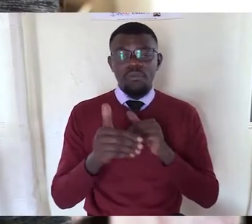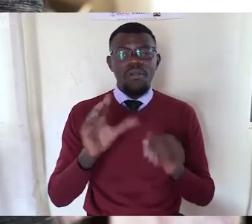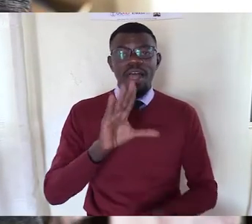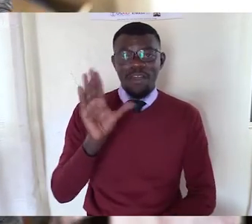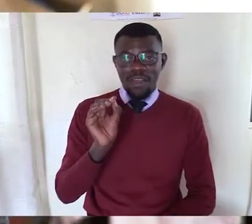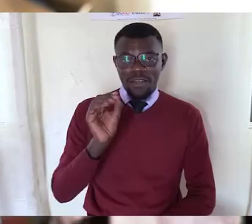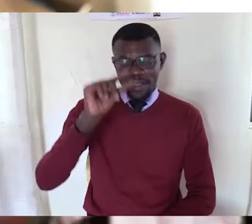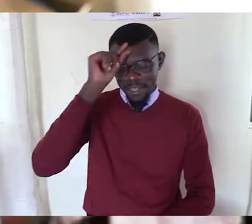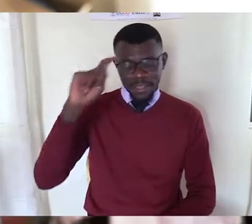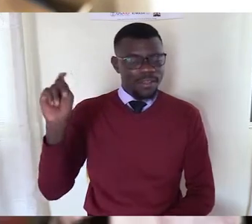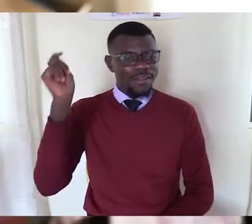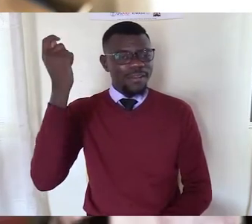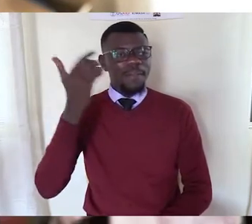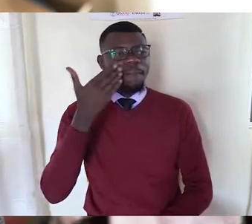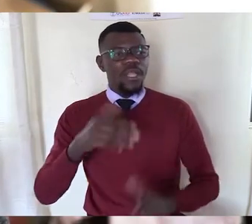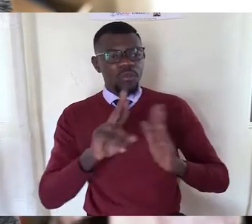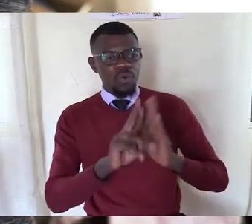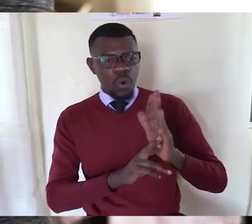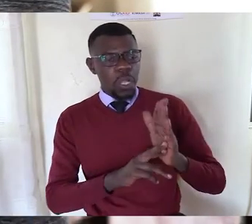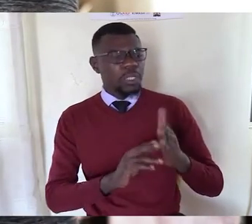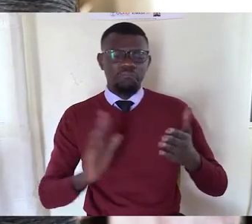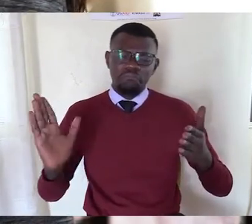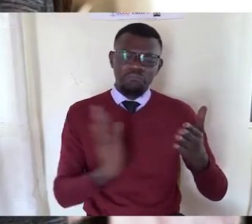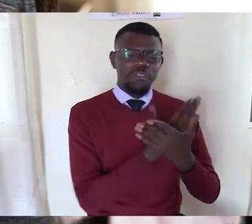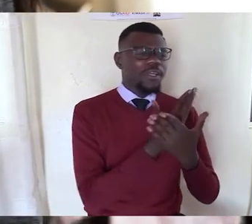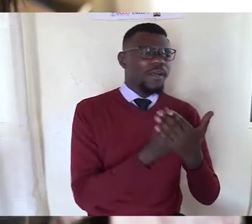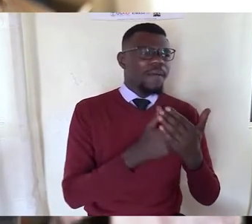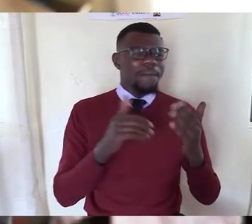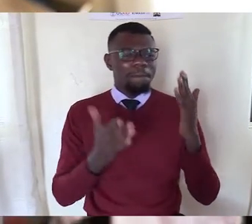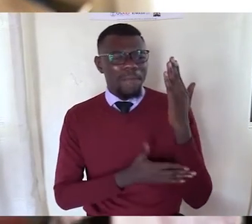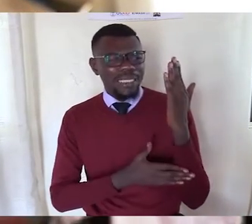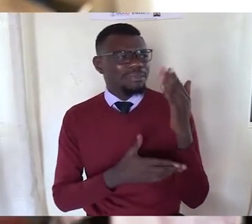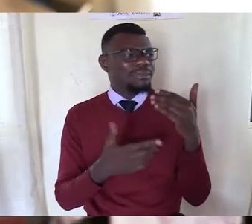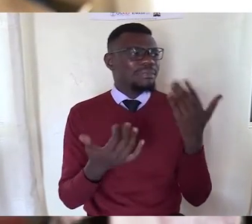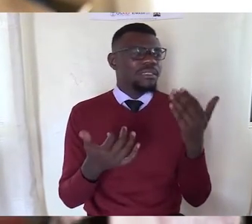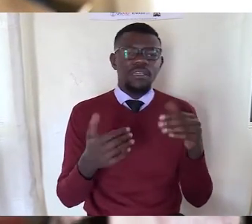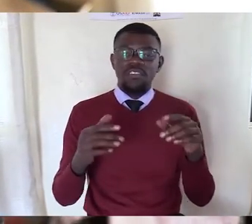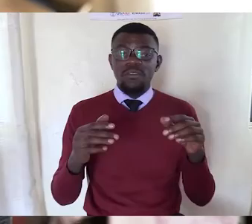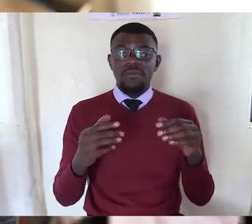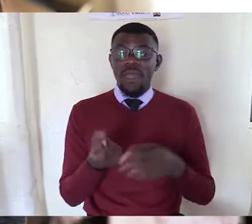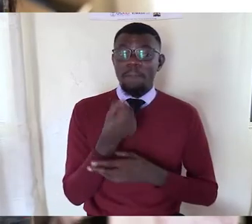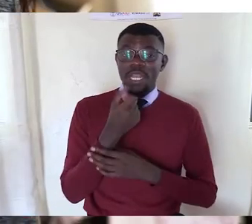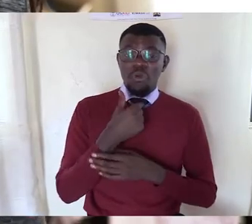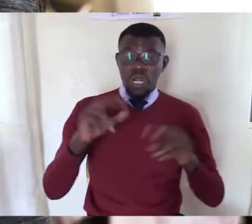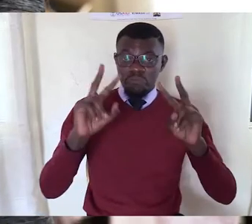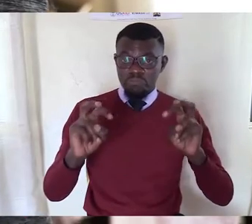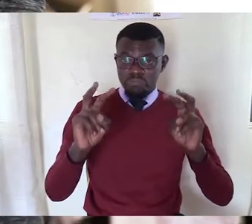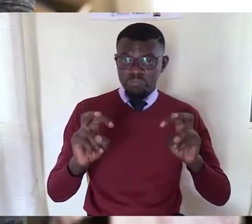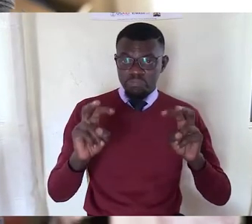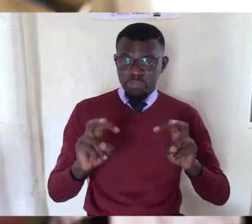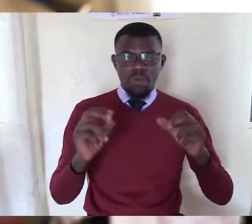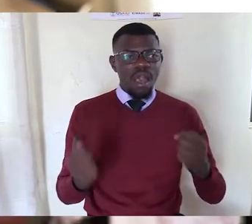Kenyan government should repeal rules and abolish practices providing for mandatory medical examination in